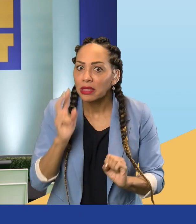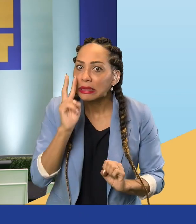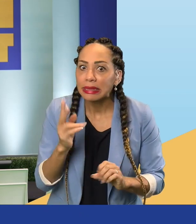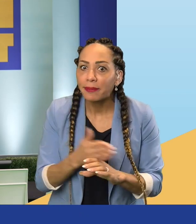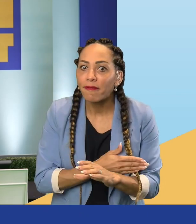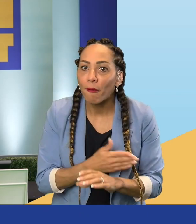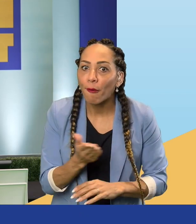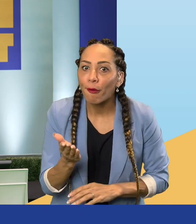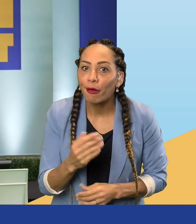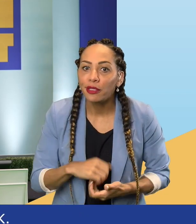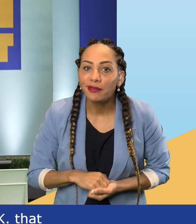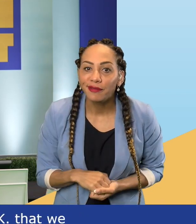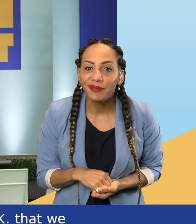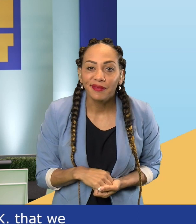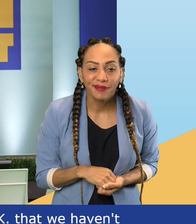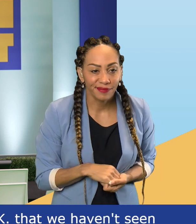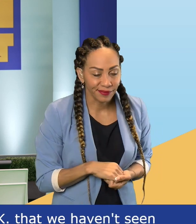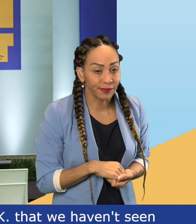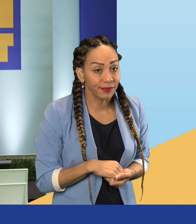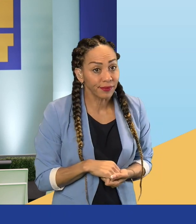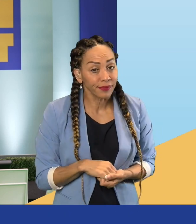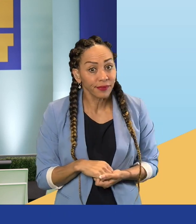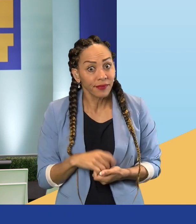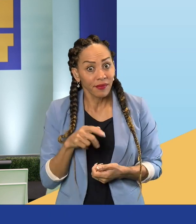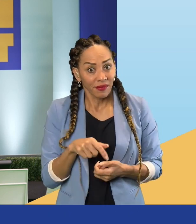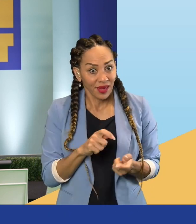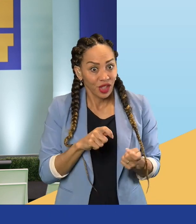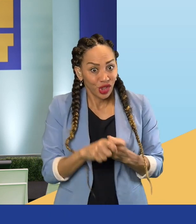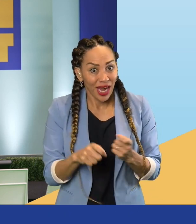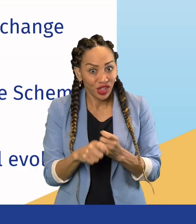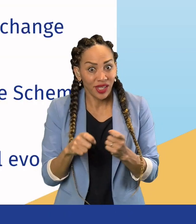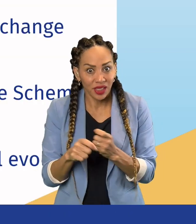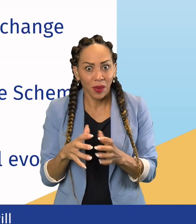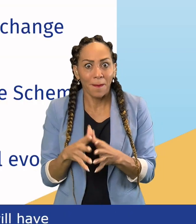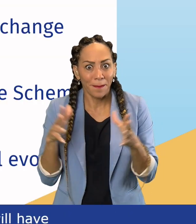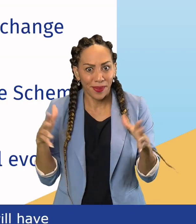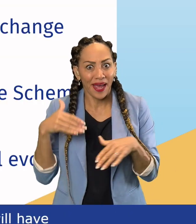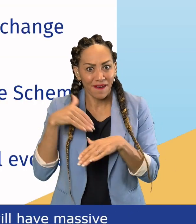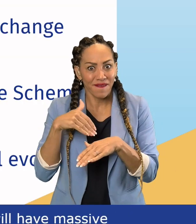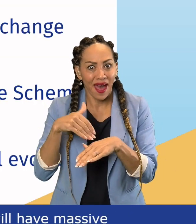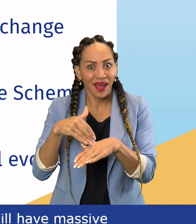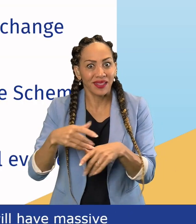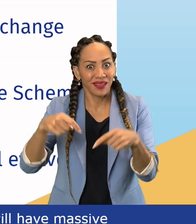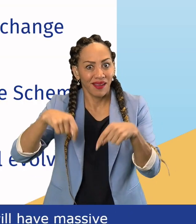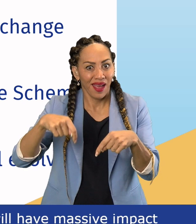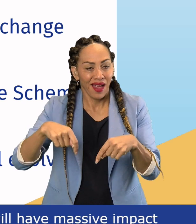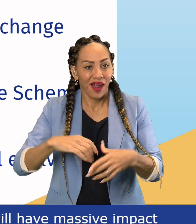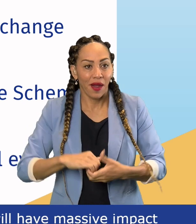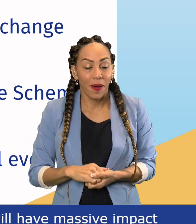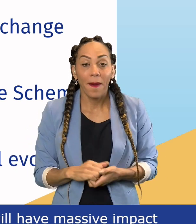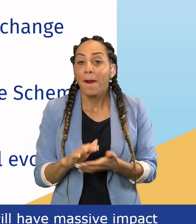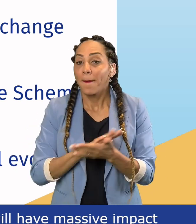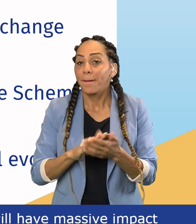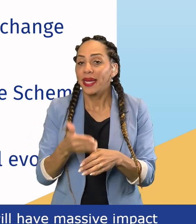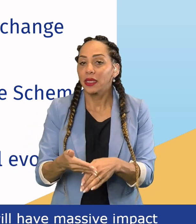these changes in the industry will have a massive impact on the Motability Scheme. It does mean that advance payments can change.